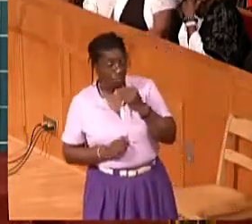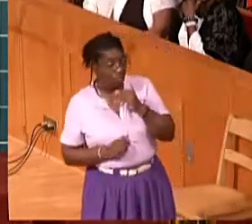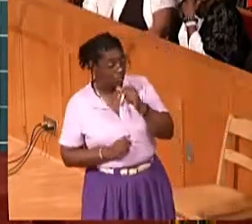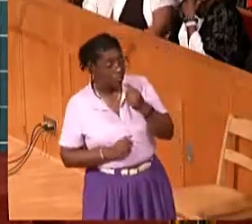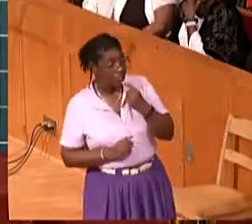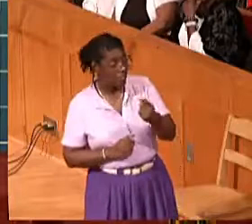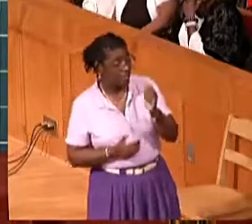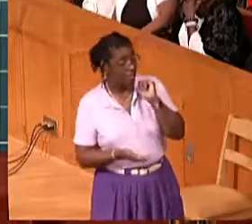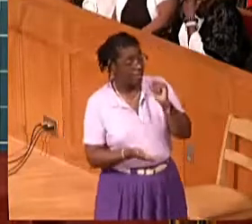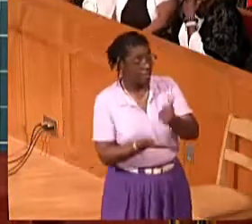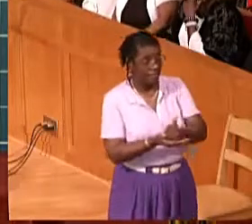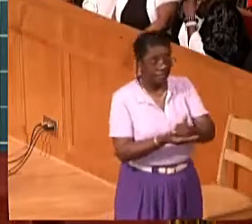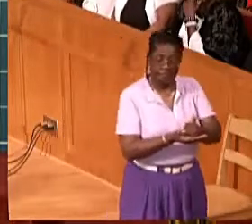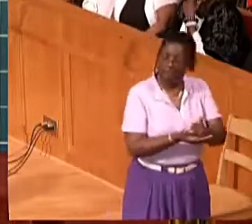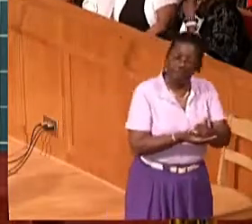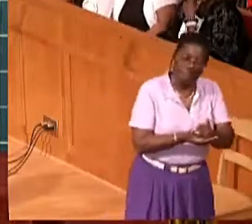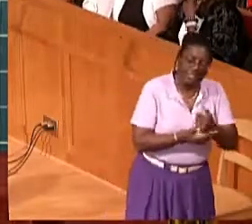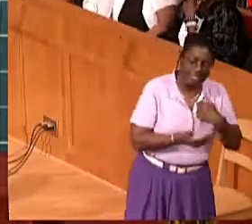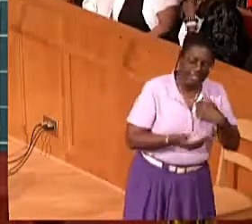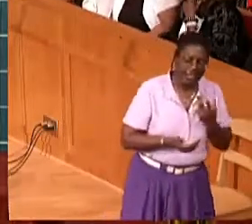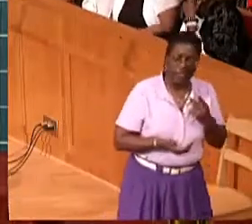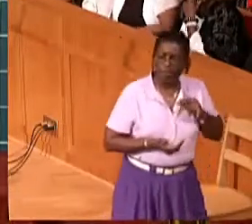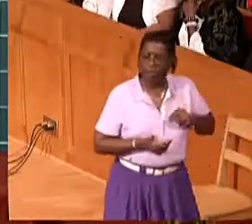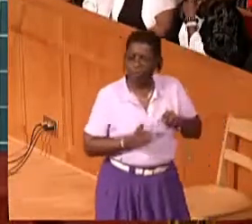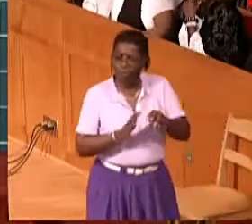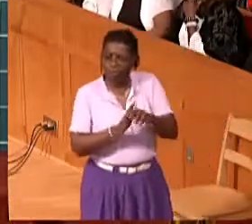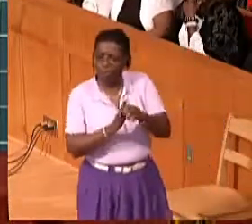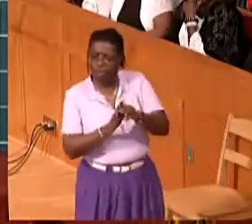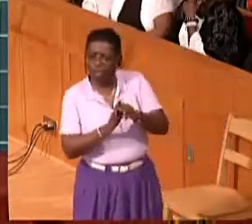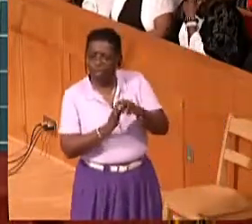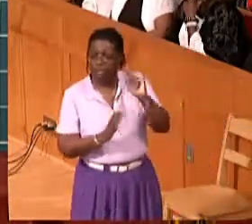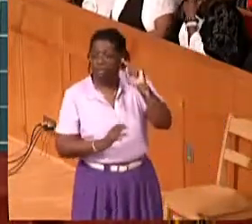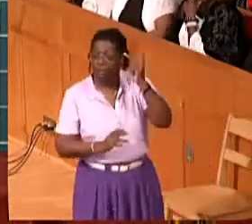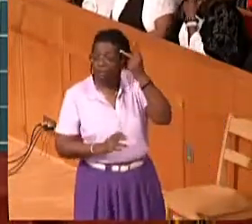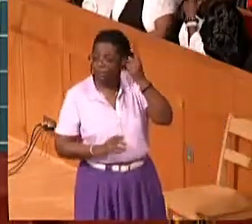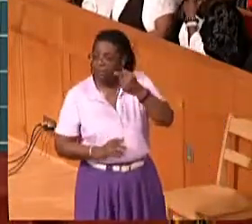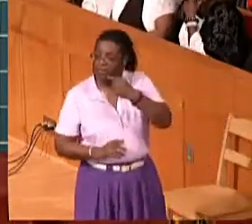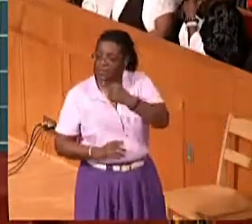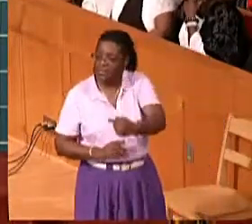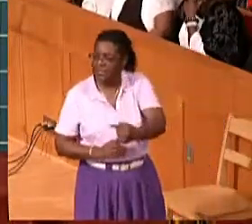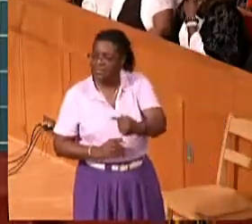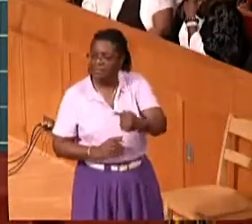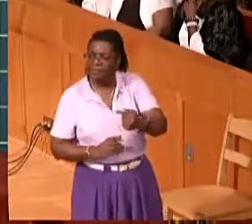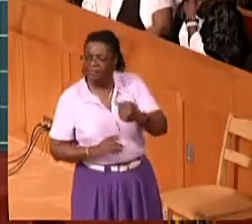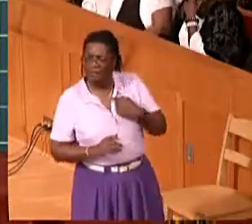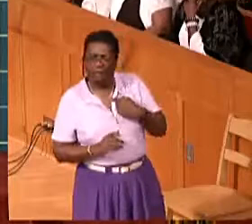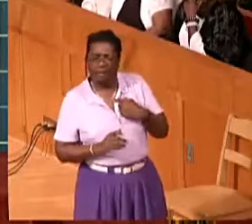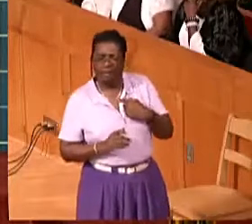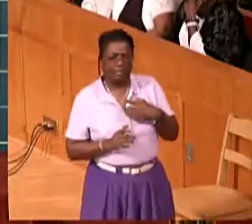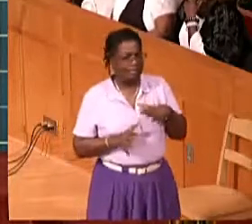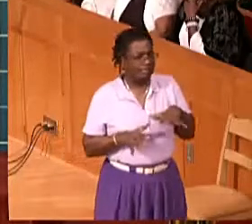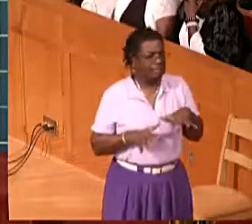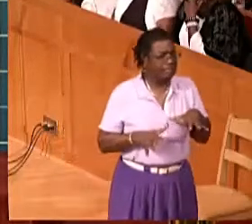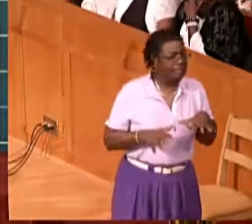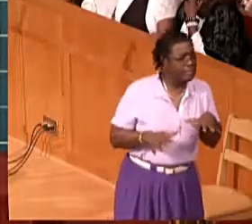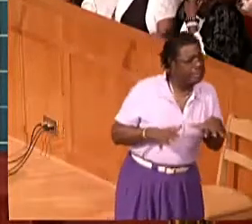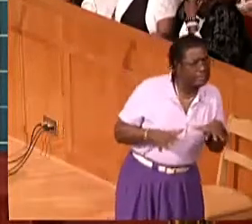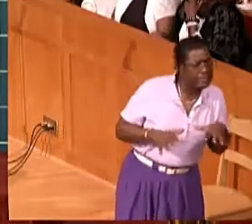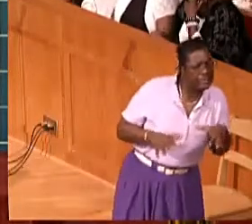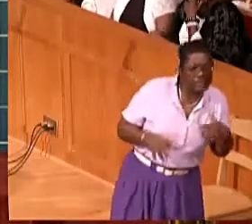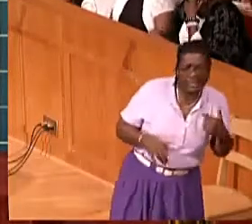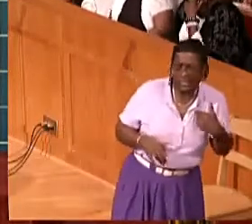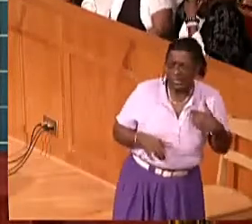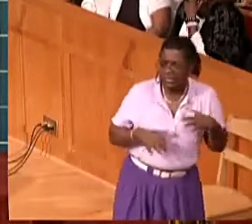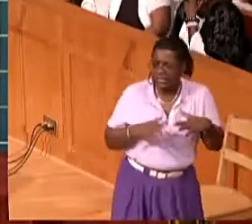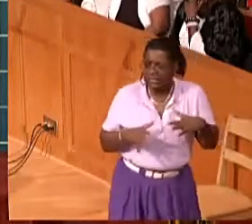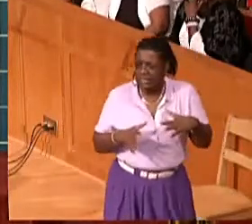So again, I brought my own witness. Paul said, I found myself getting arrogant. I found myself acting like